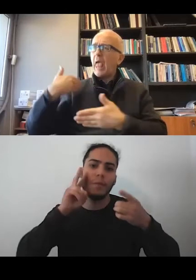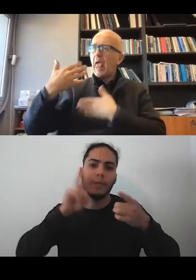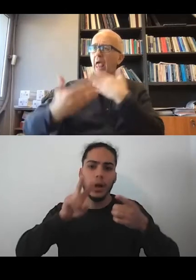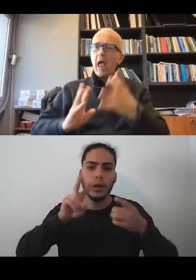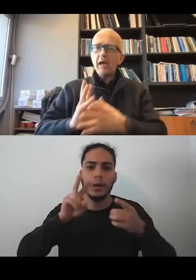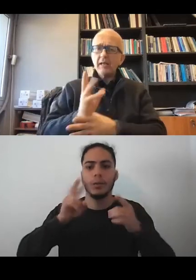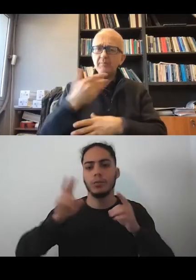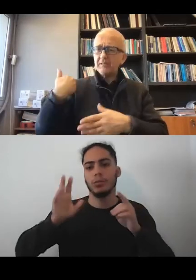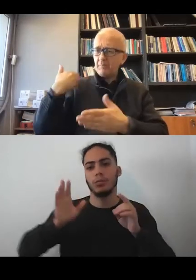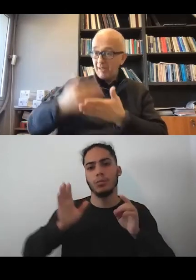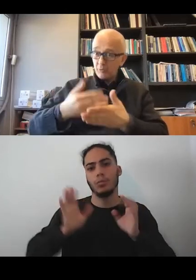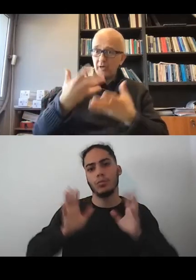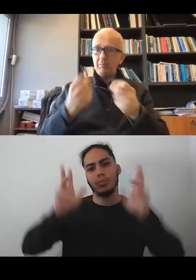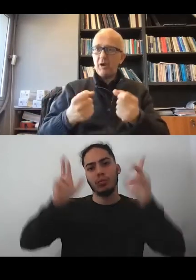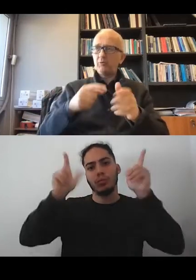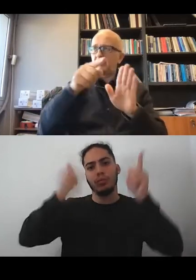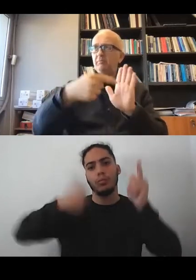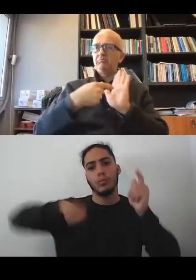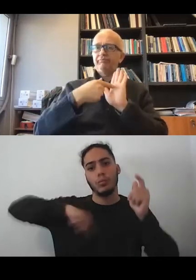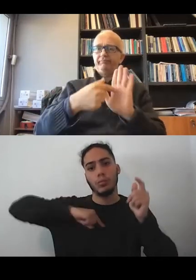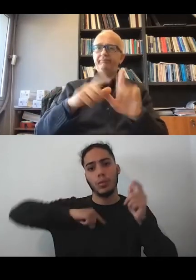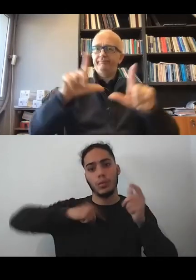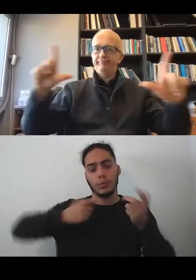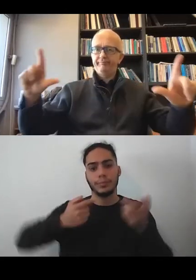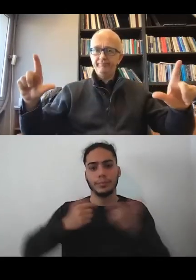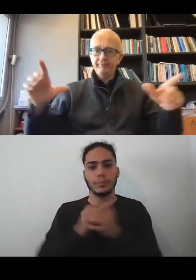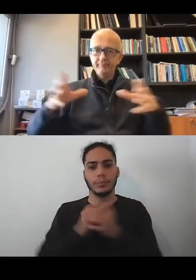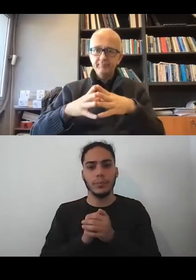And having said that,